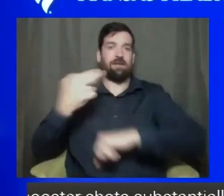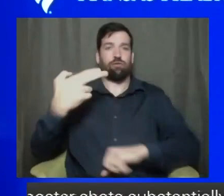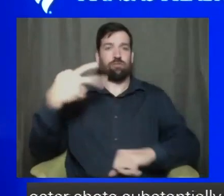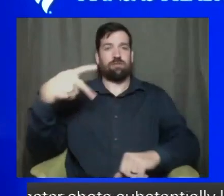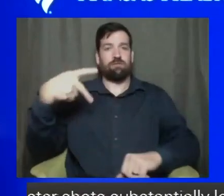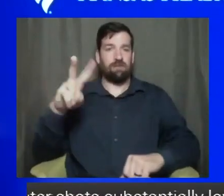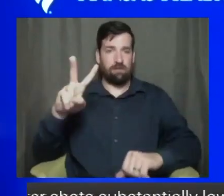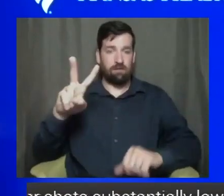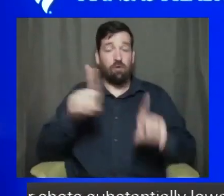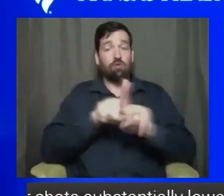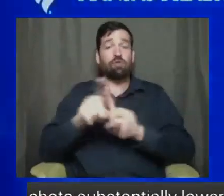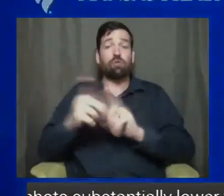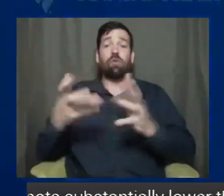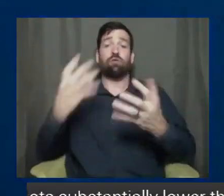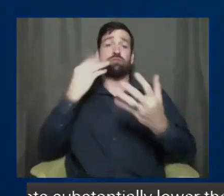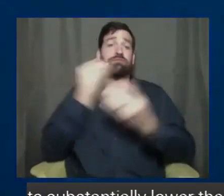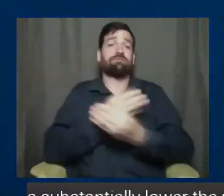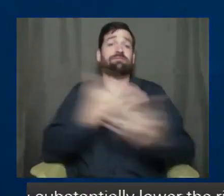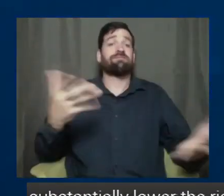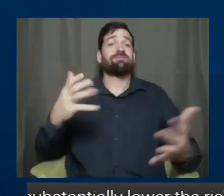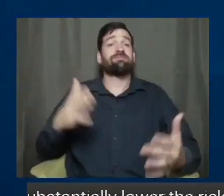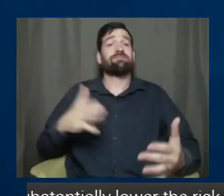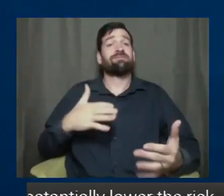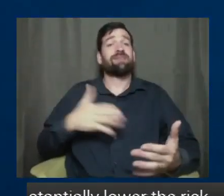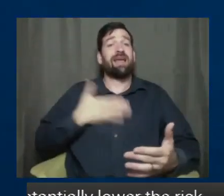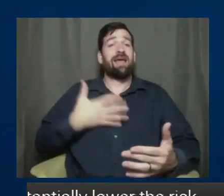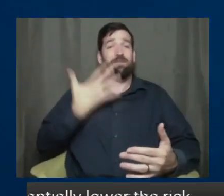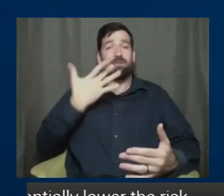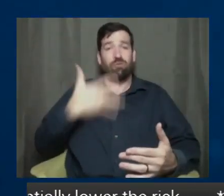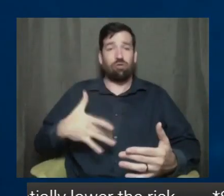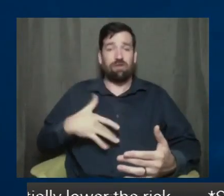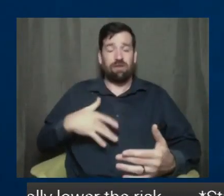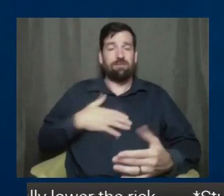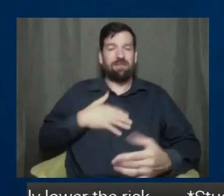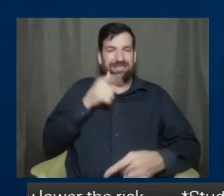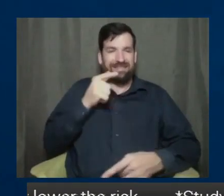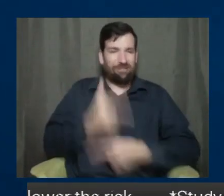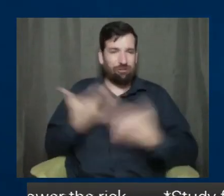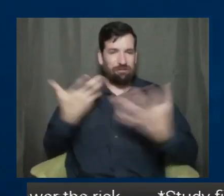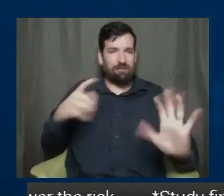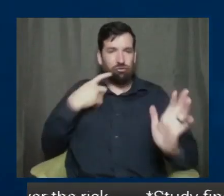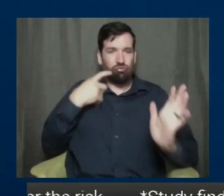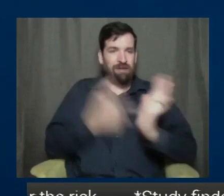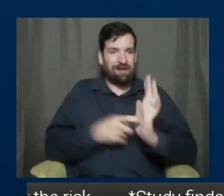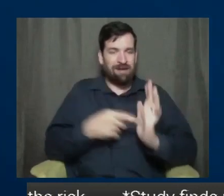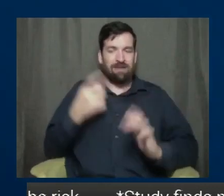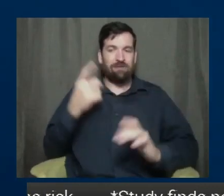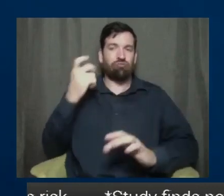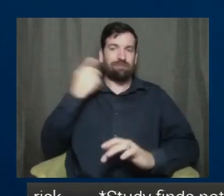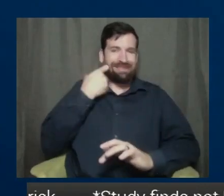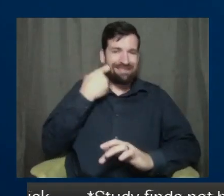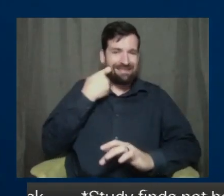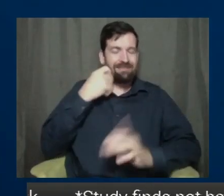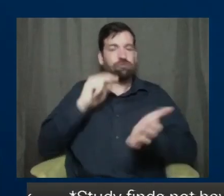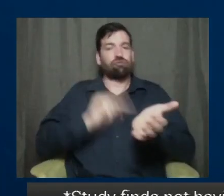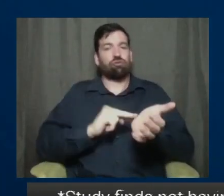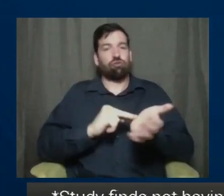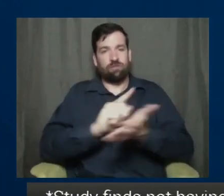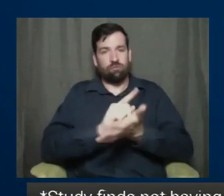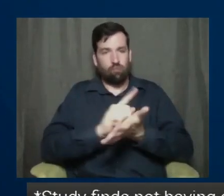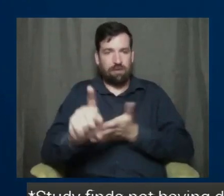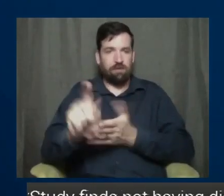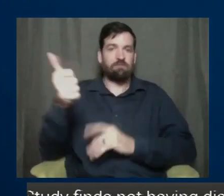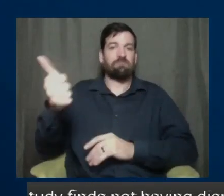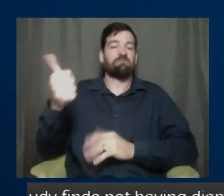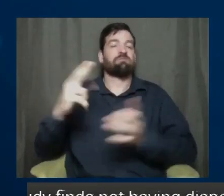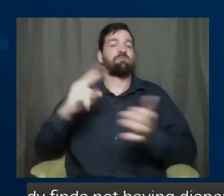wish happy birthday to my sister. She's been recognized a lot recently with Nurses Week. She is a nurse. Also